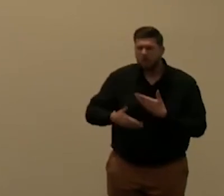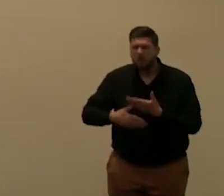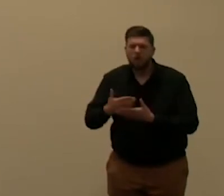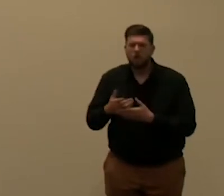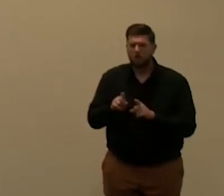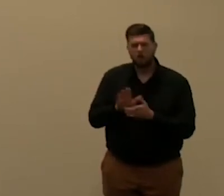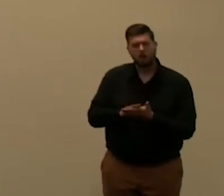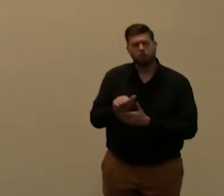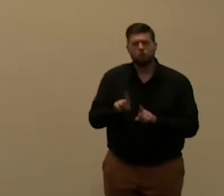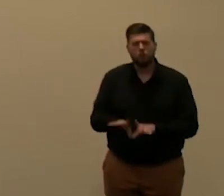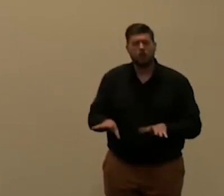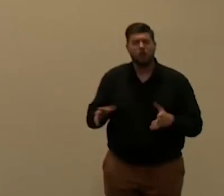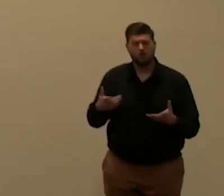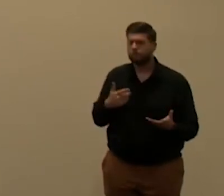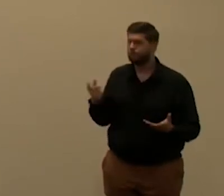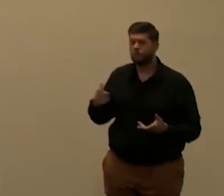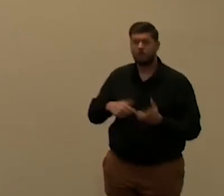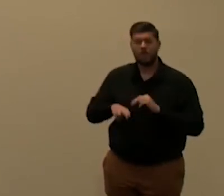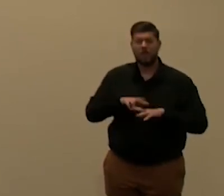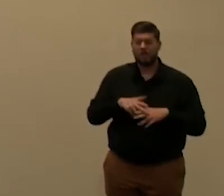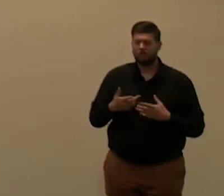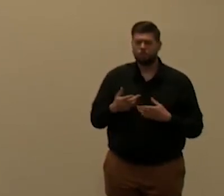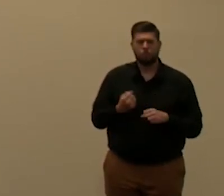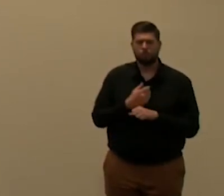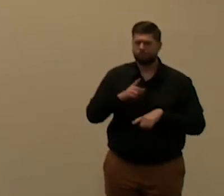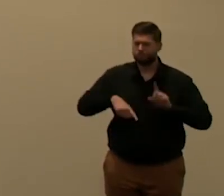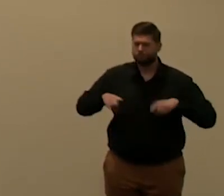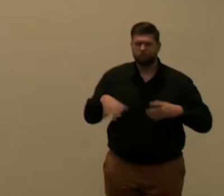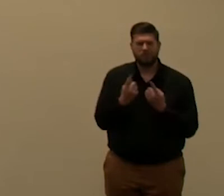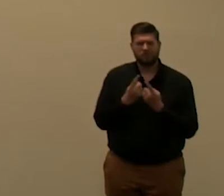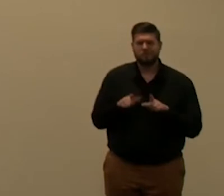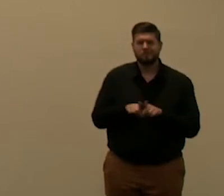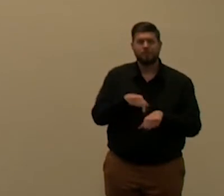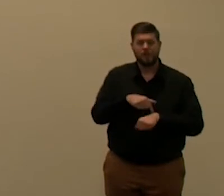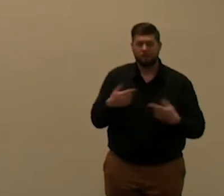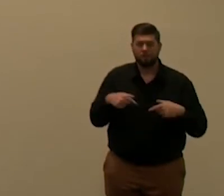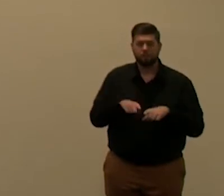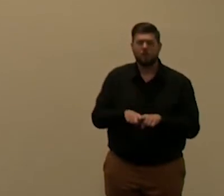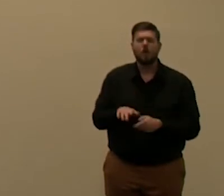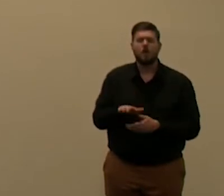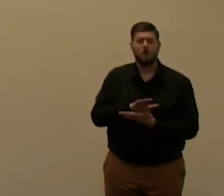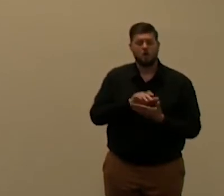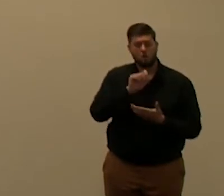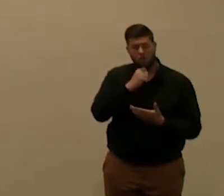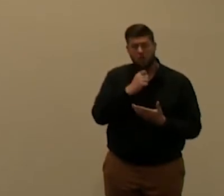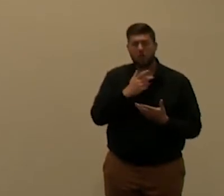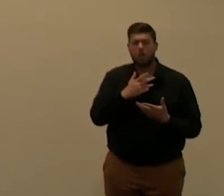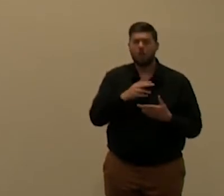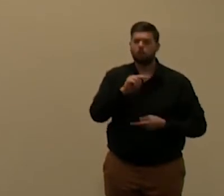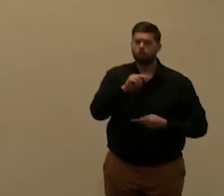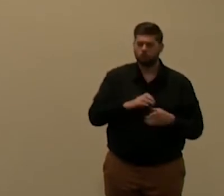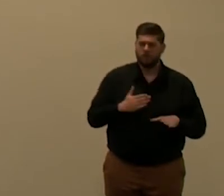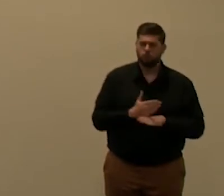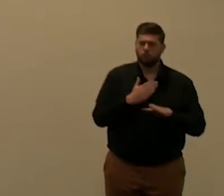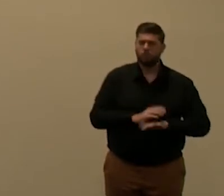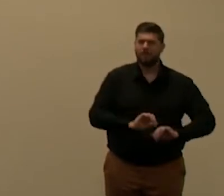more efficient. If you're multitasking, that will of course reduce productivity, because multitasking is a myth, just like the Loch